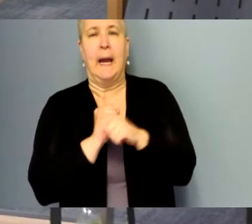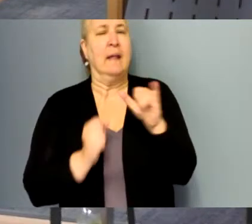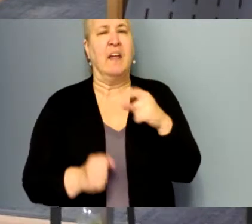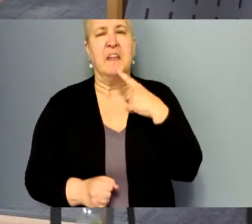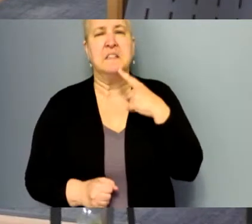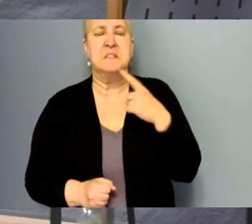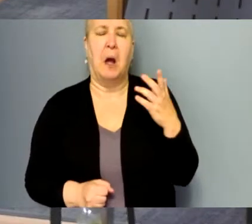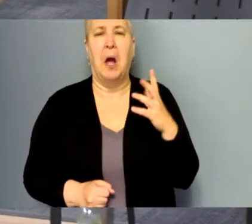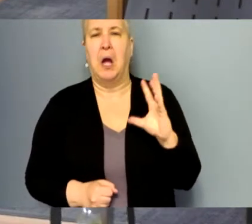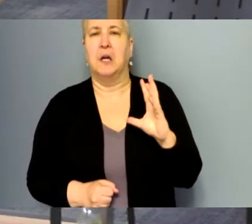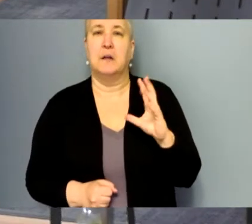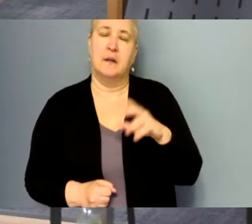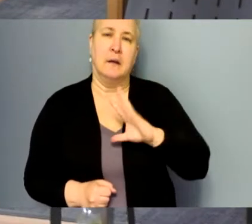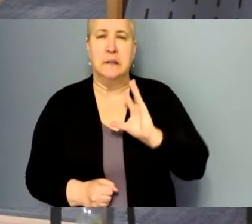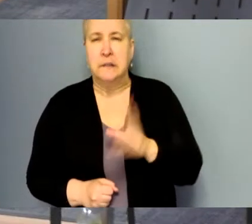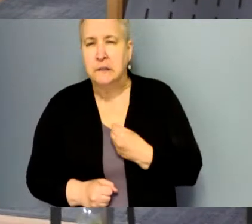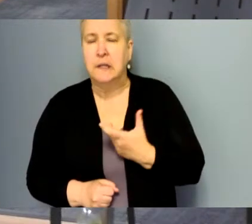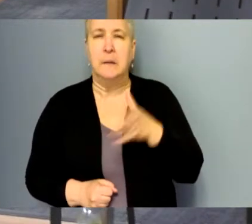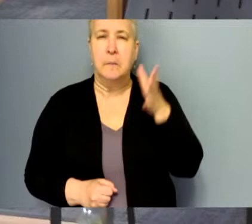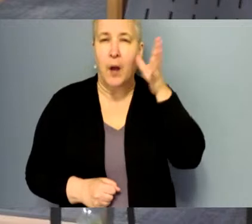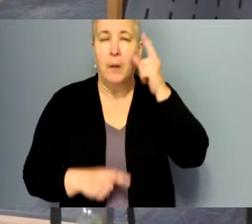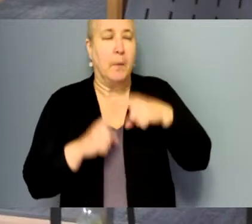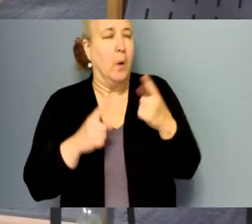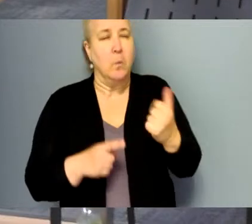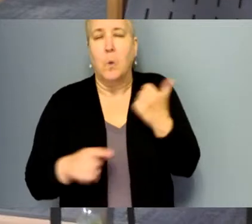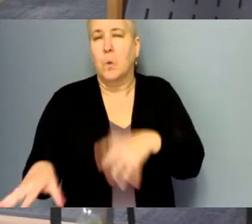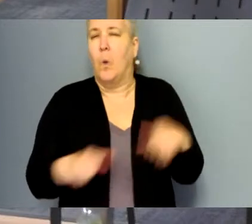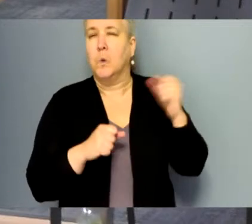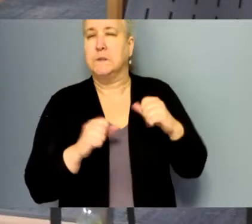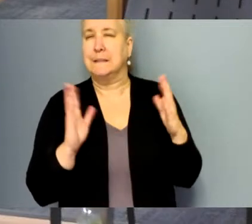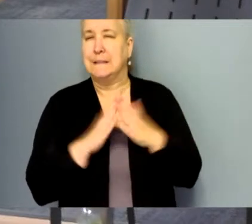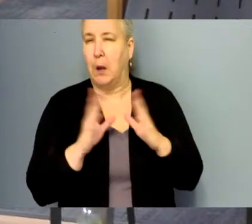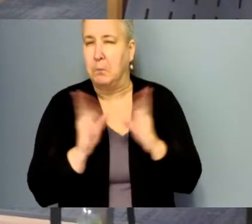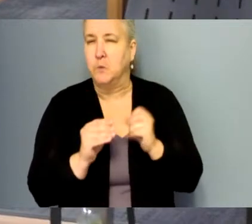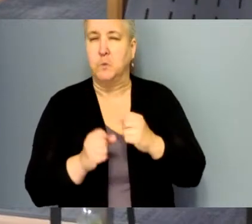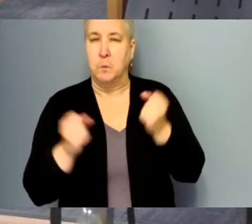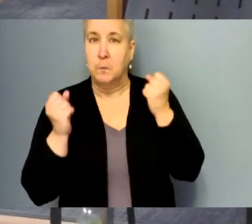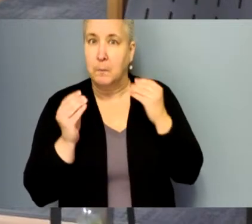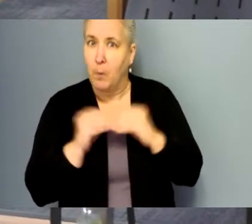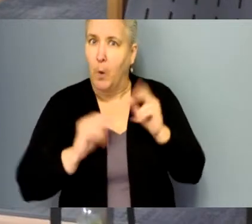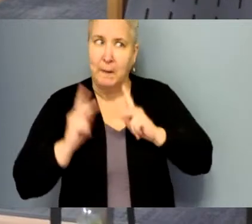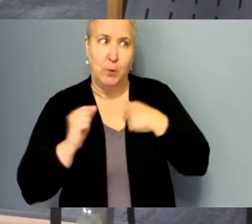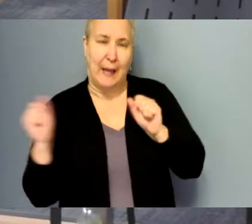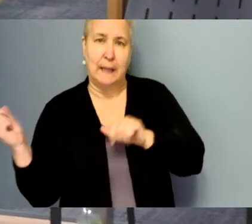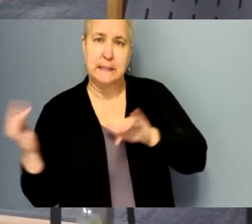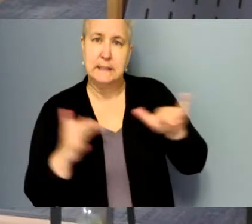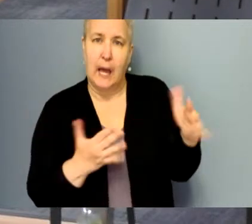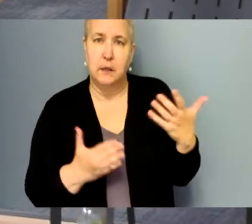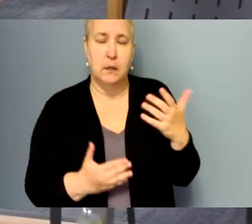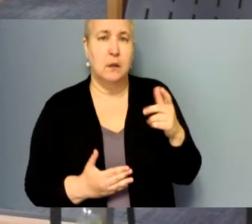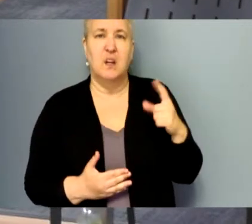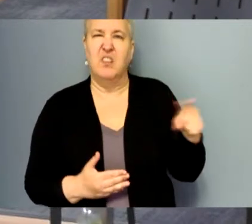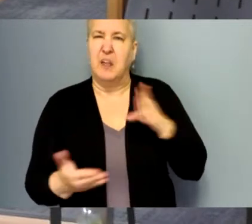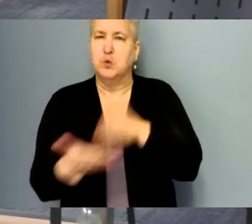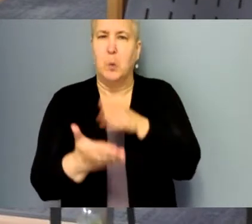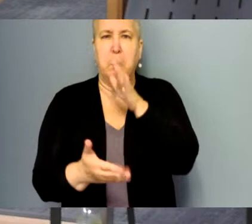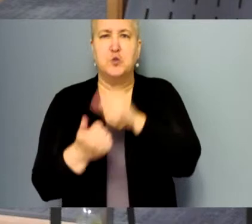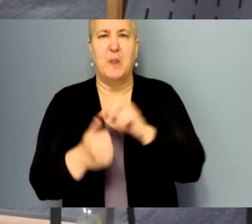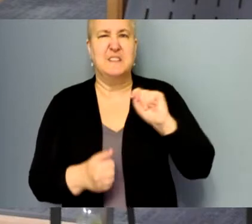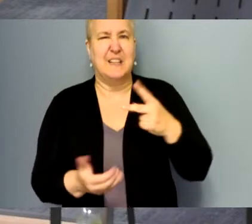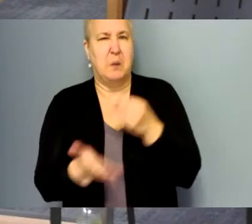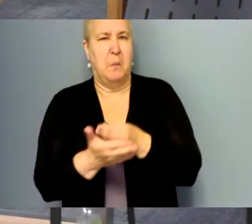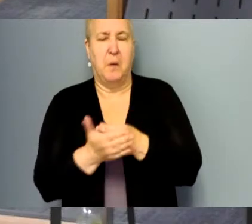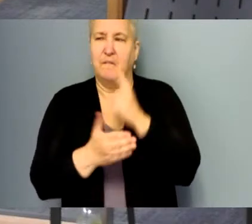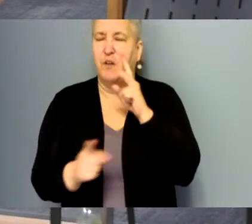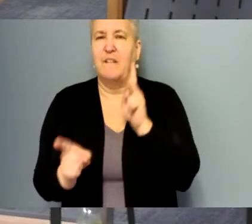say they're transparent, but they still won't hold a town meeting so that more of the public can attend. They sue mothers with taxpayer money for